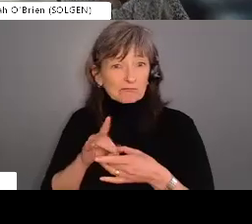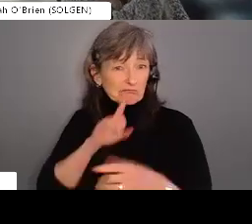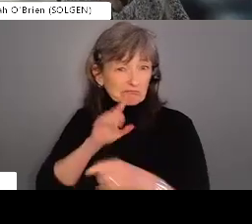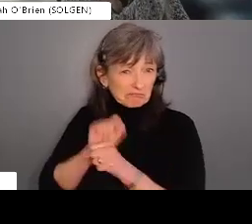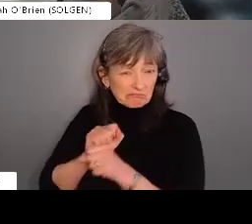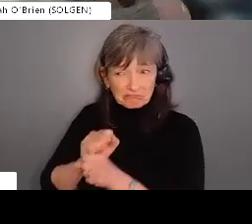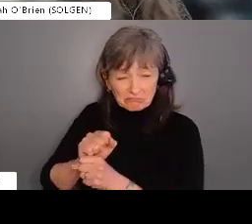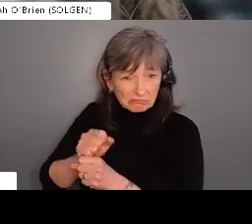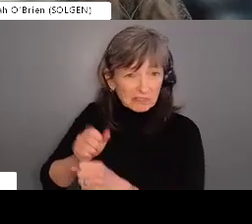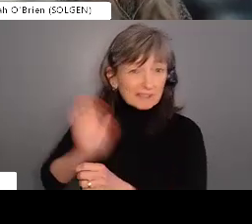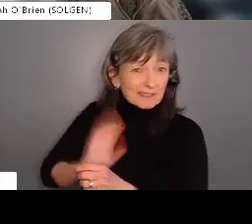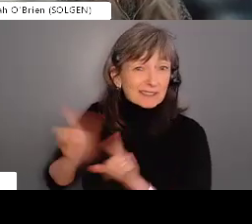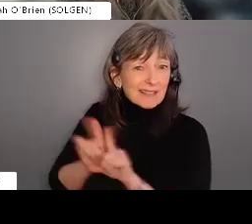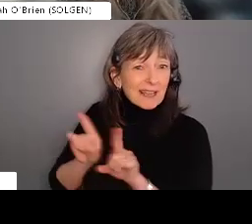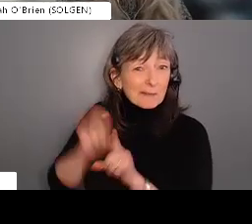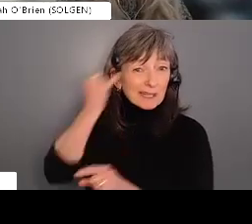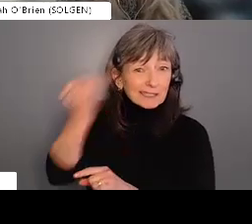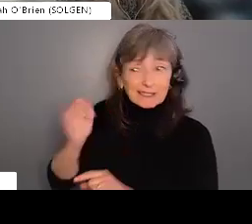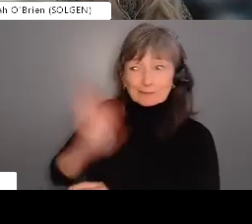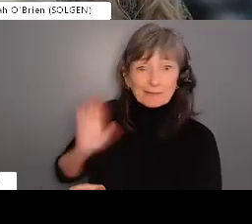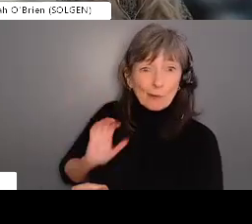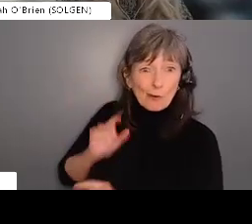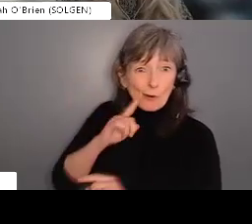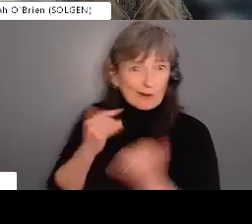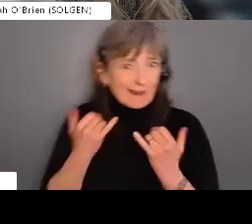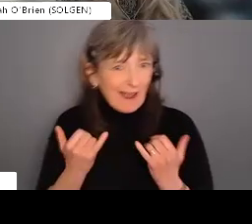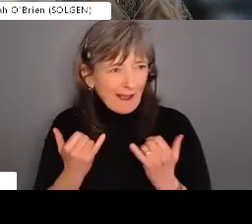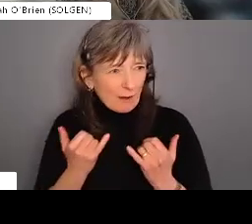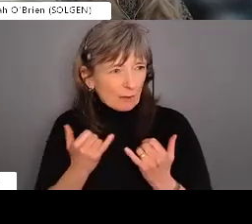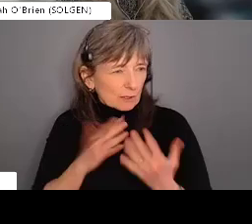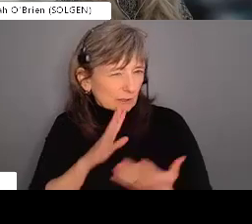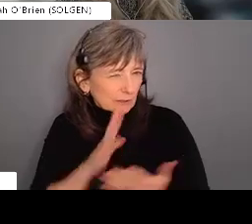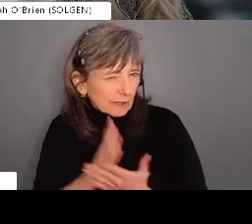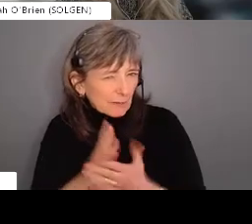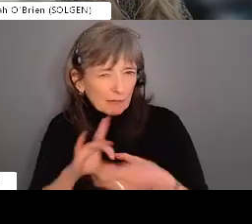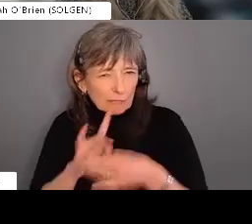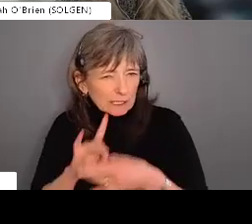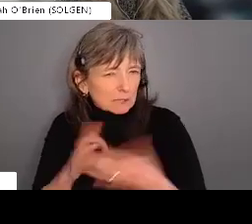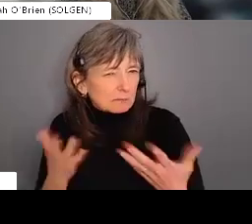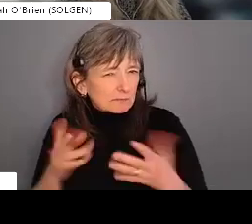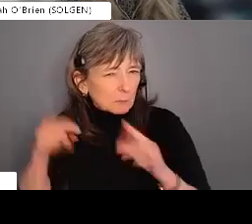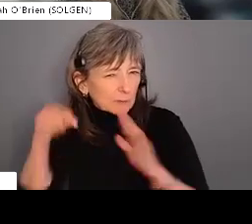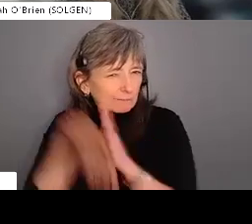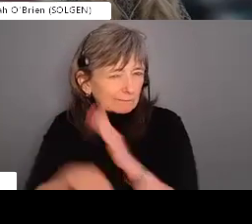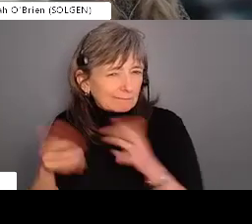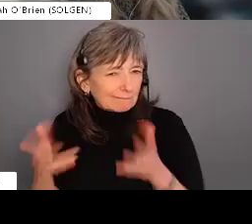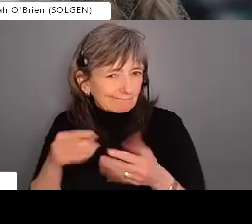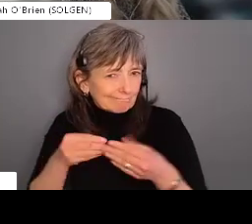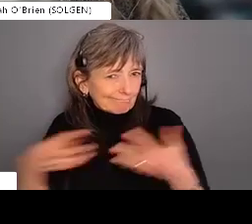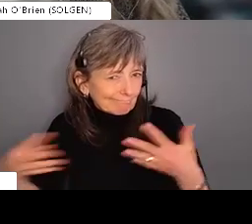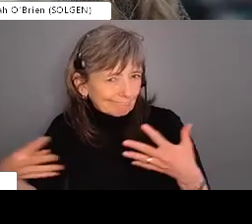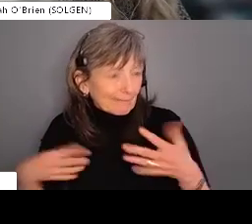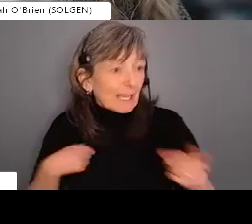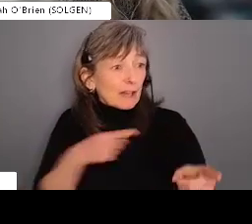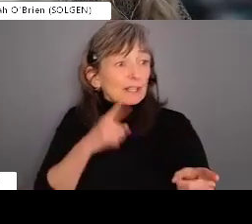been included to really take in the breadth of intimate partner violence. An associated person, unfortunately, we have